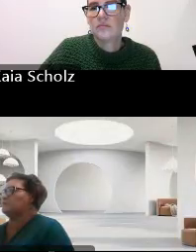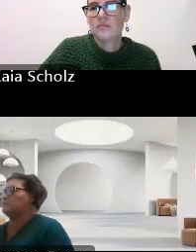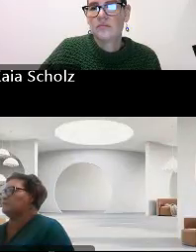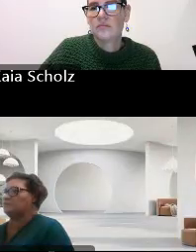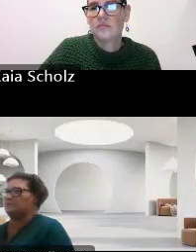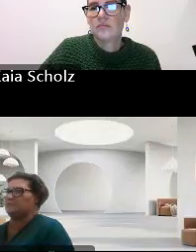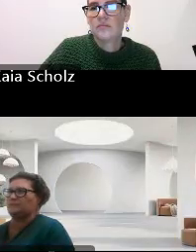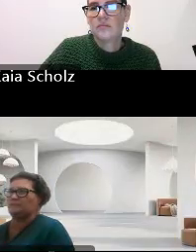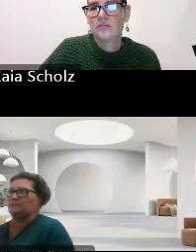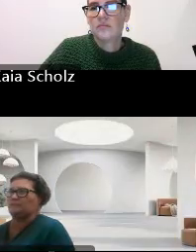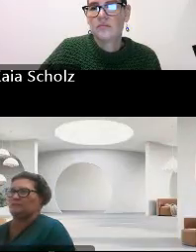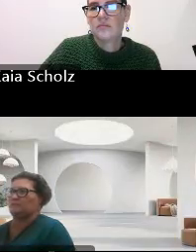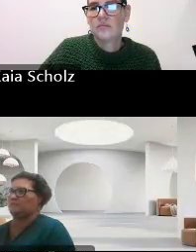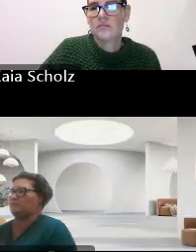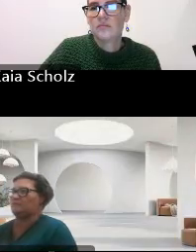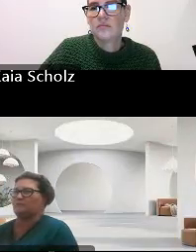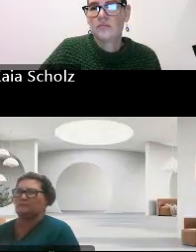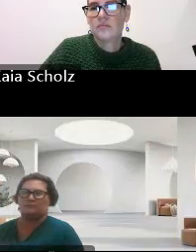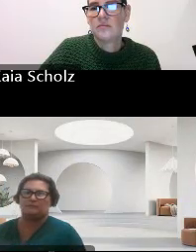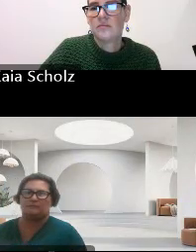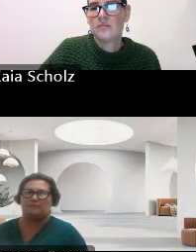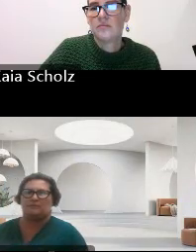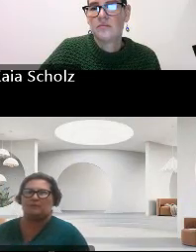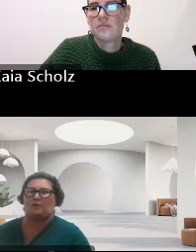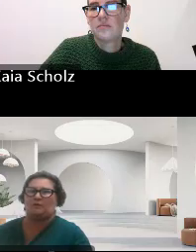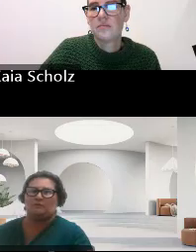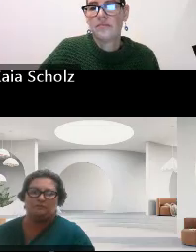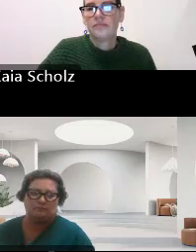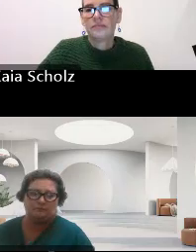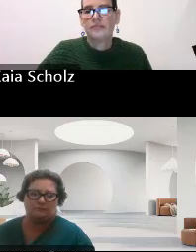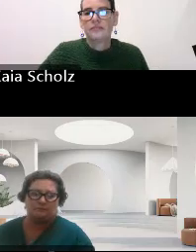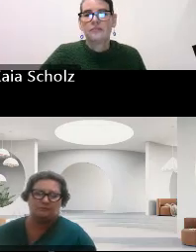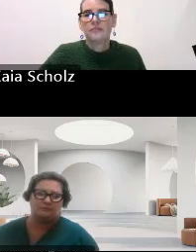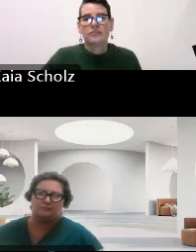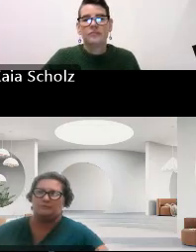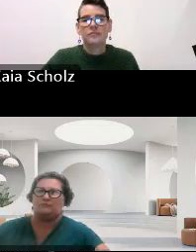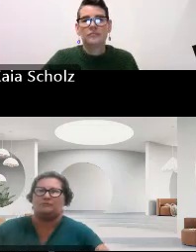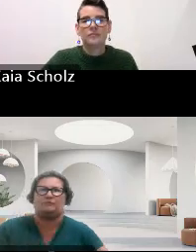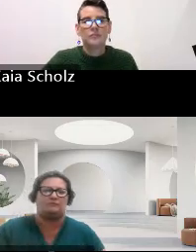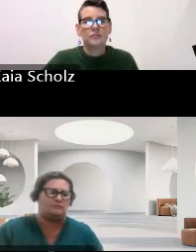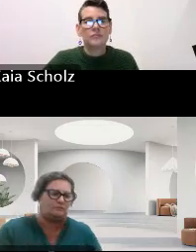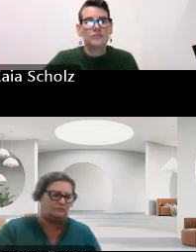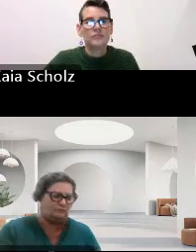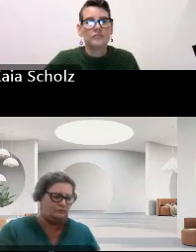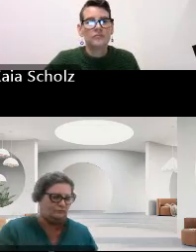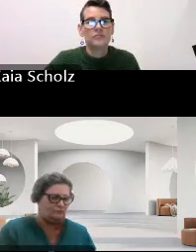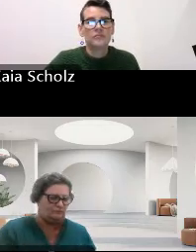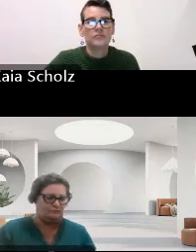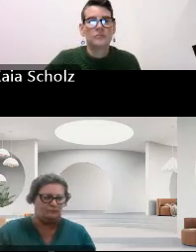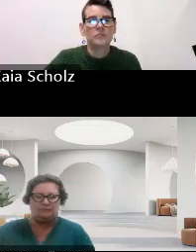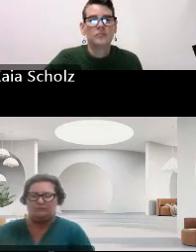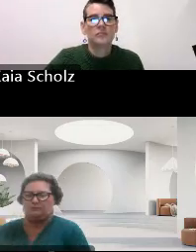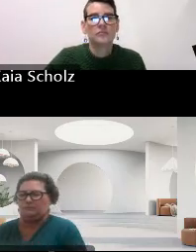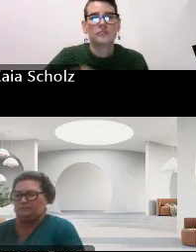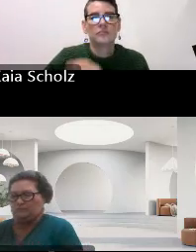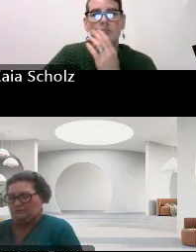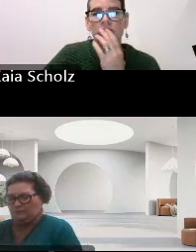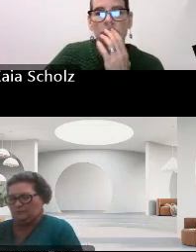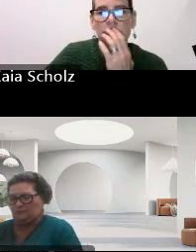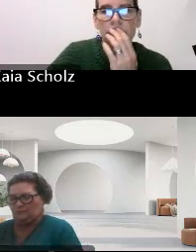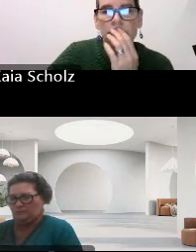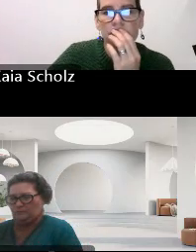And so we may not get through everything, but I hope we will get through the most key points